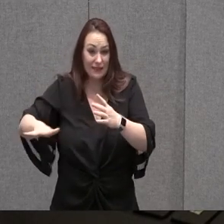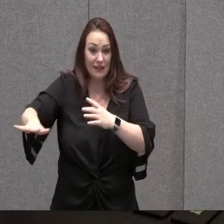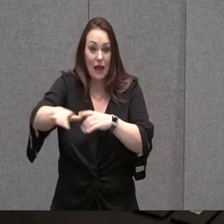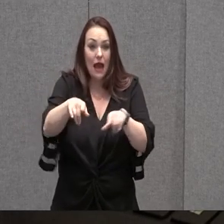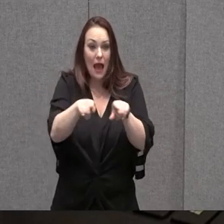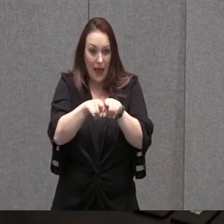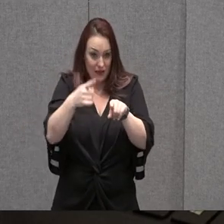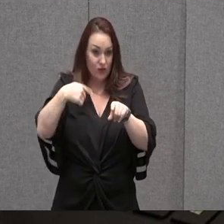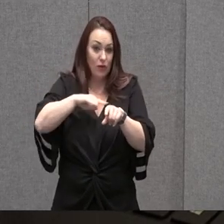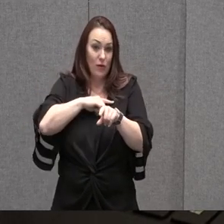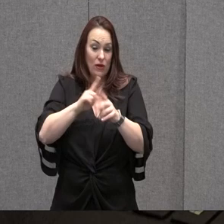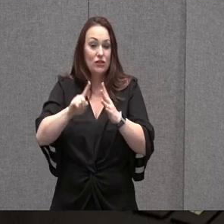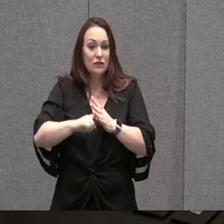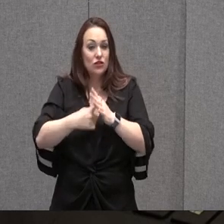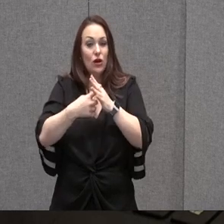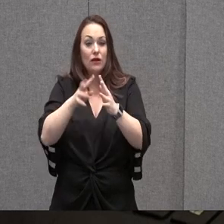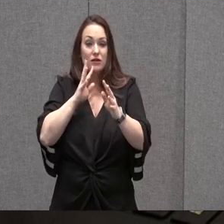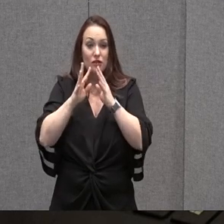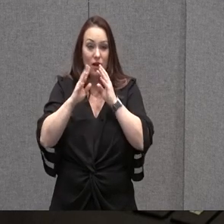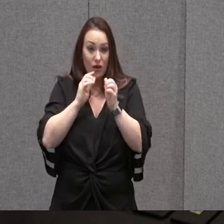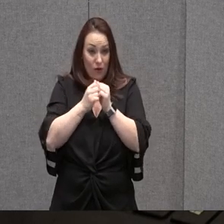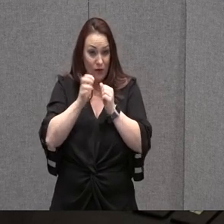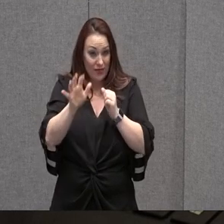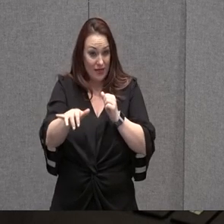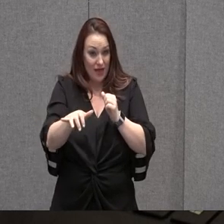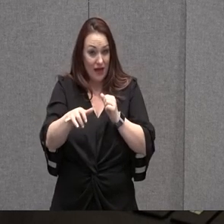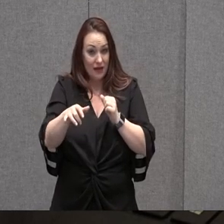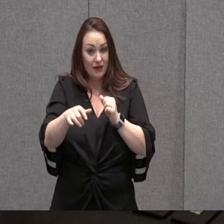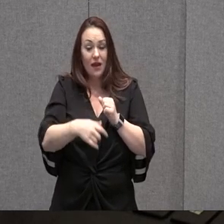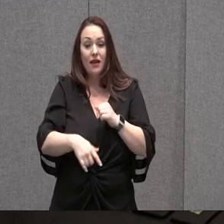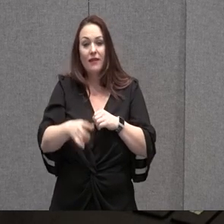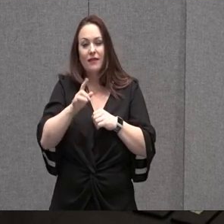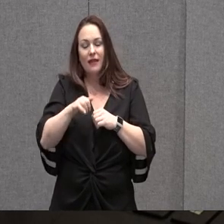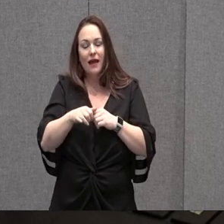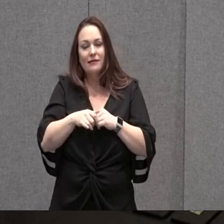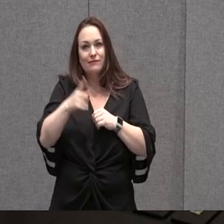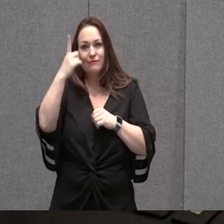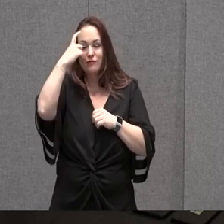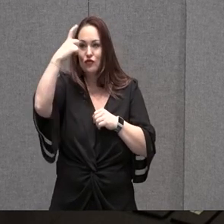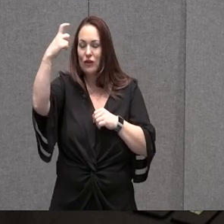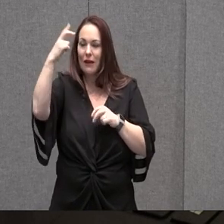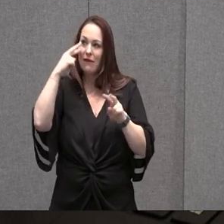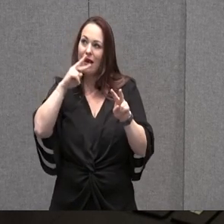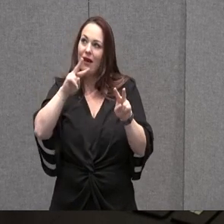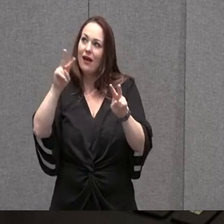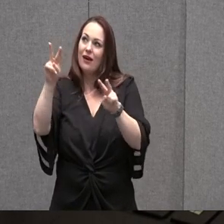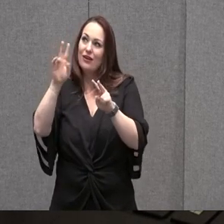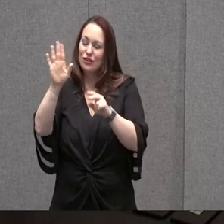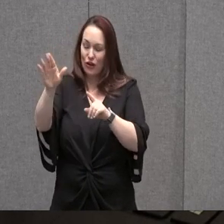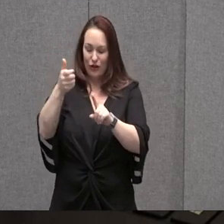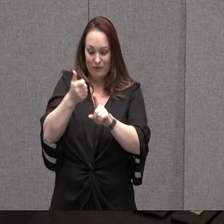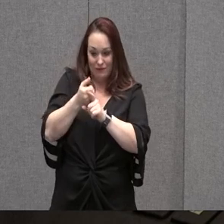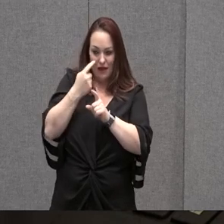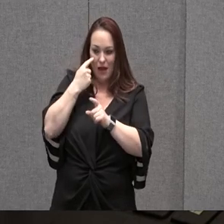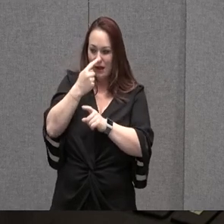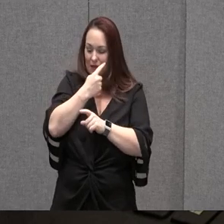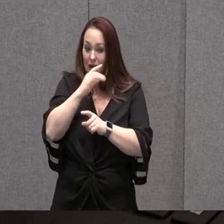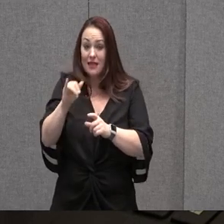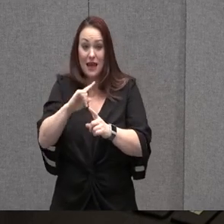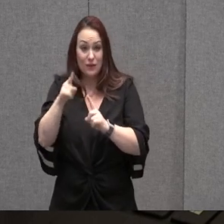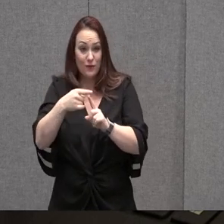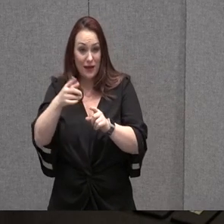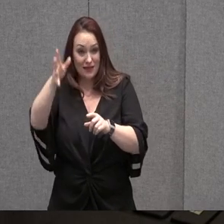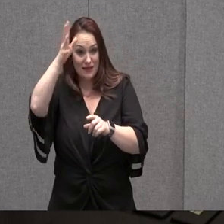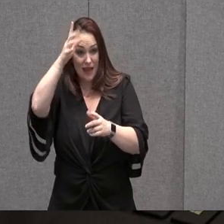As we were, she started talking, and with it, a dreamy look took to her eyes. That's when Dad